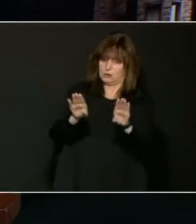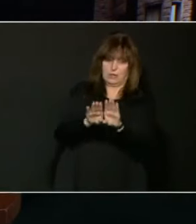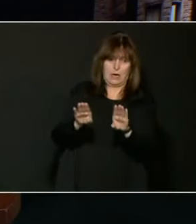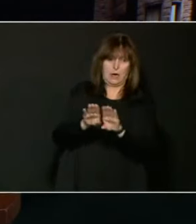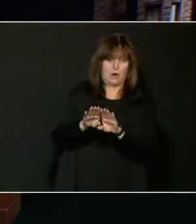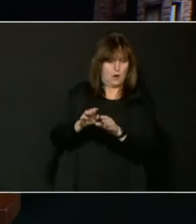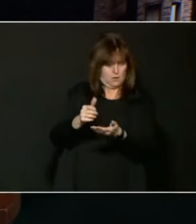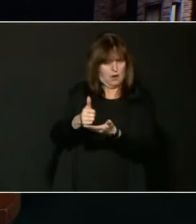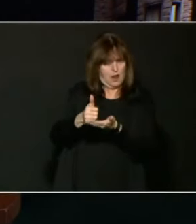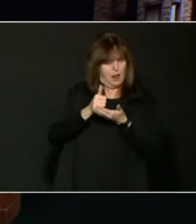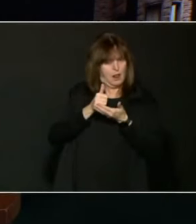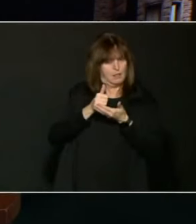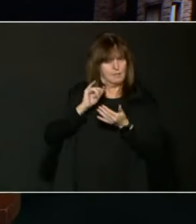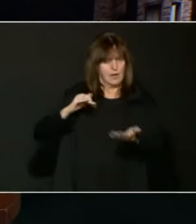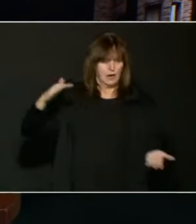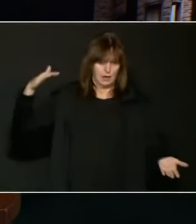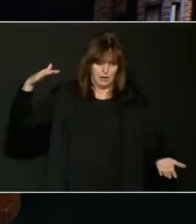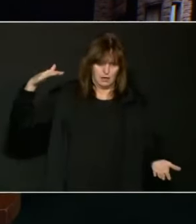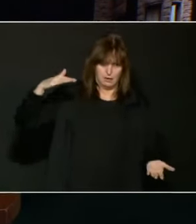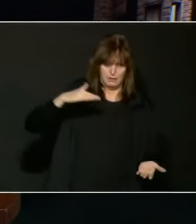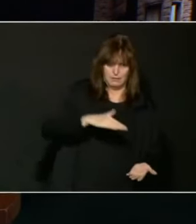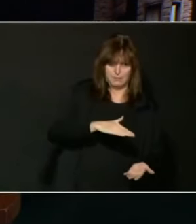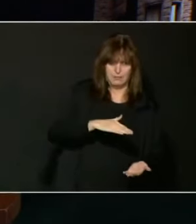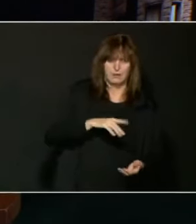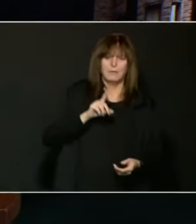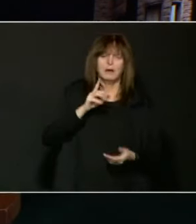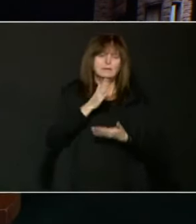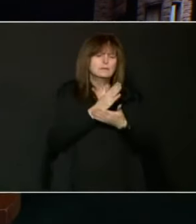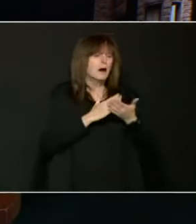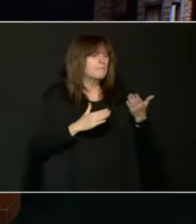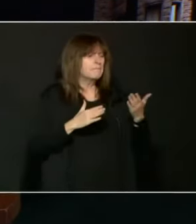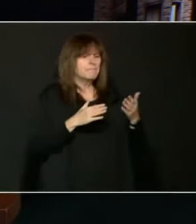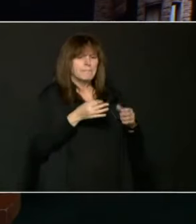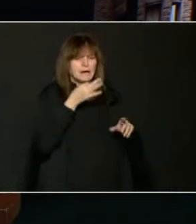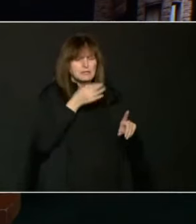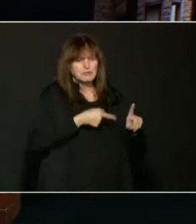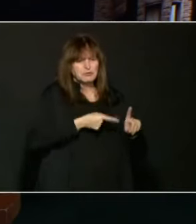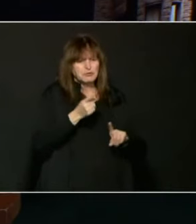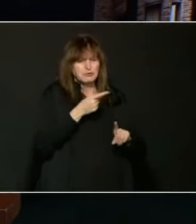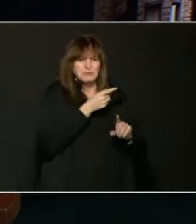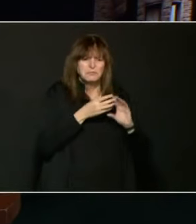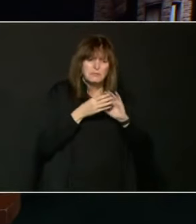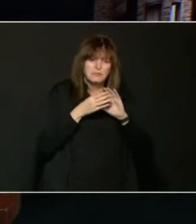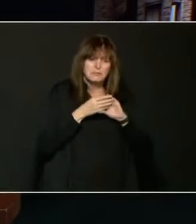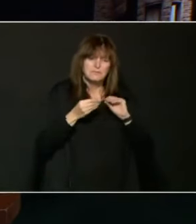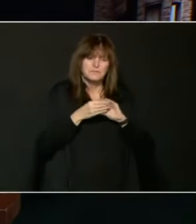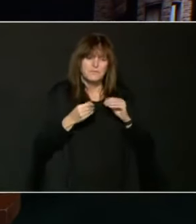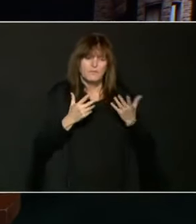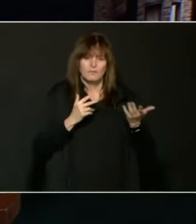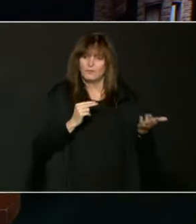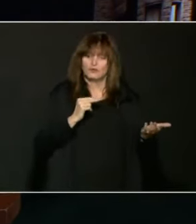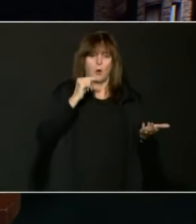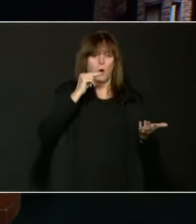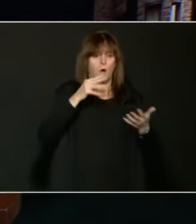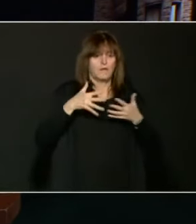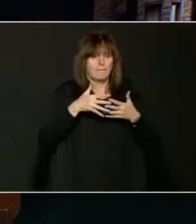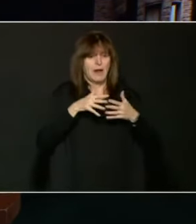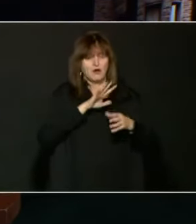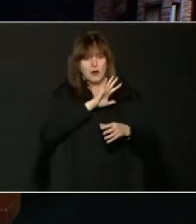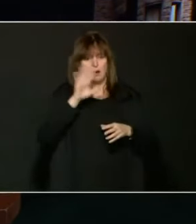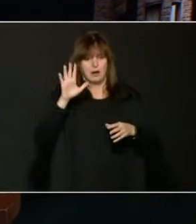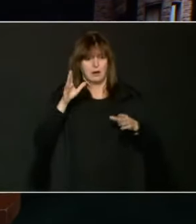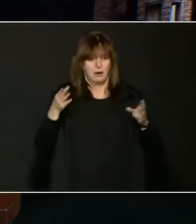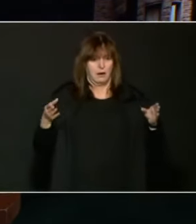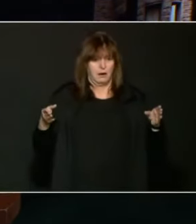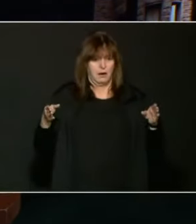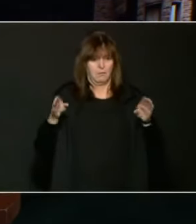yet we're hearing from more experts who are pointing to how jurisdictions across North America that did not have comparable lockdowns also saw